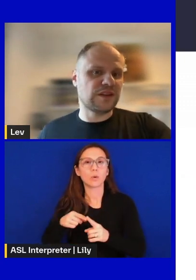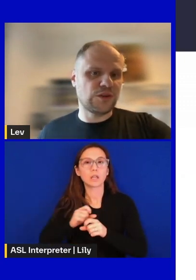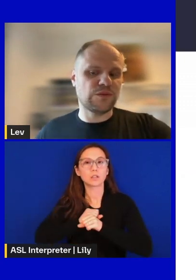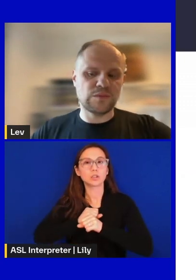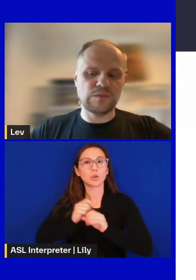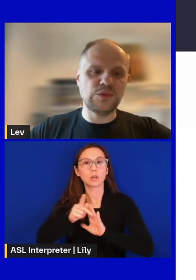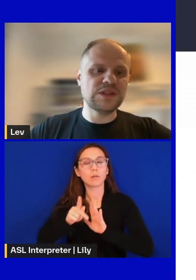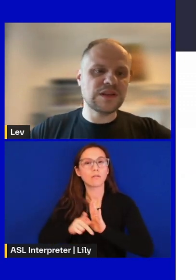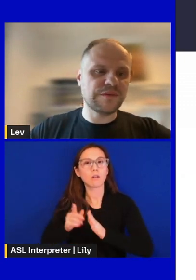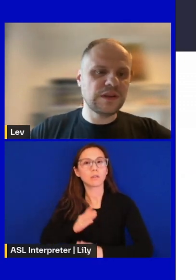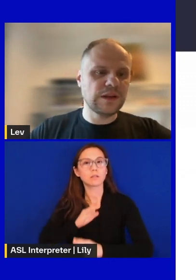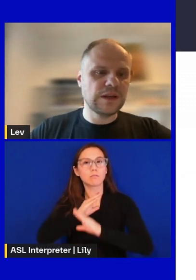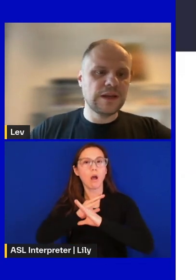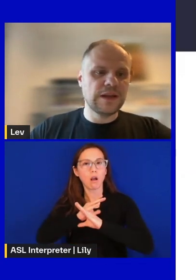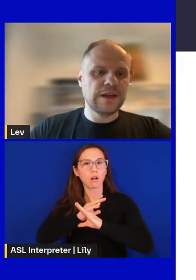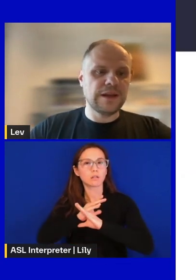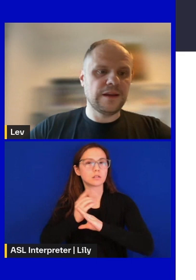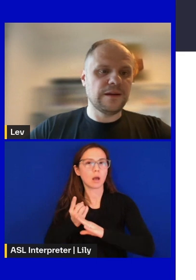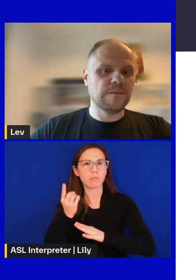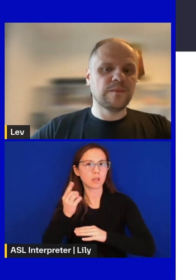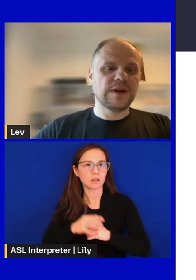are preventing you from doing something.